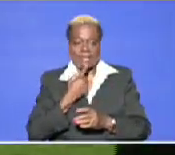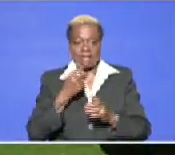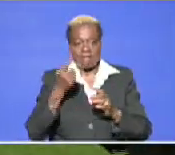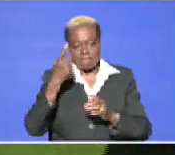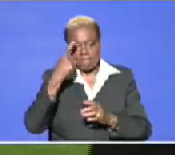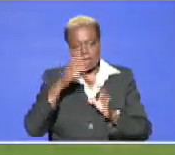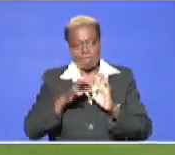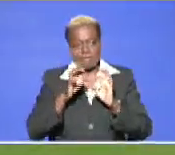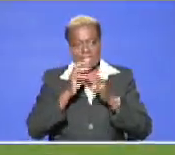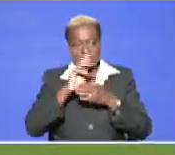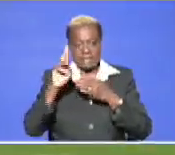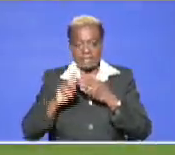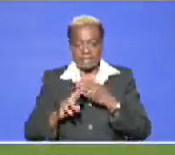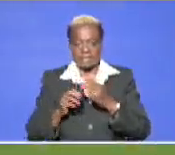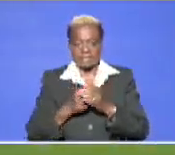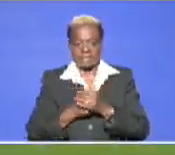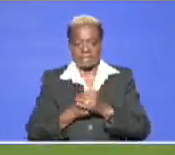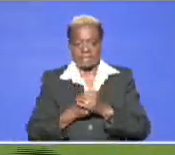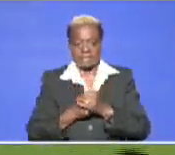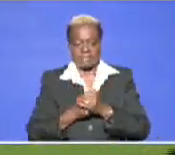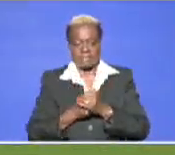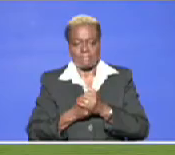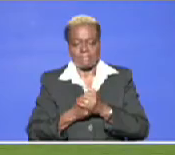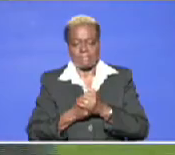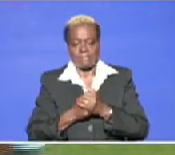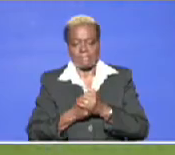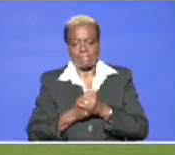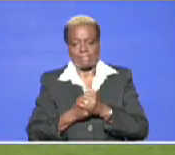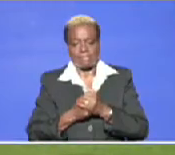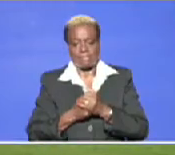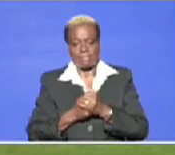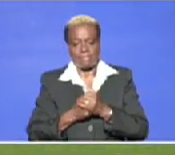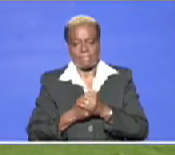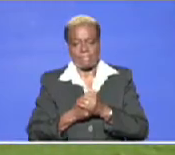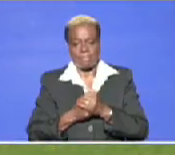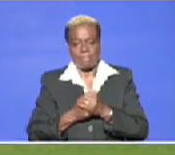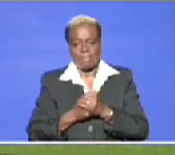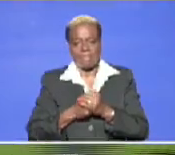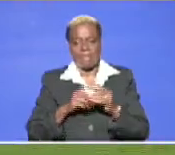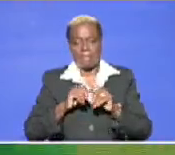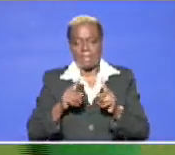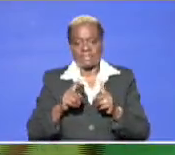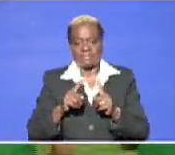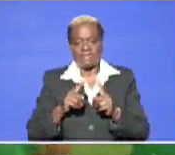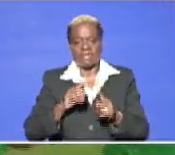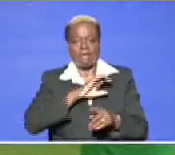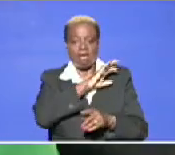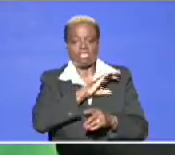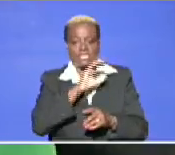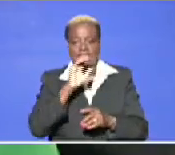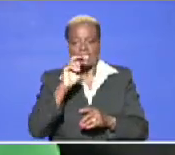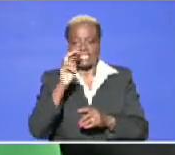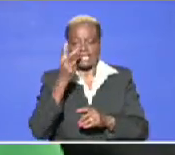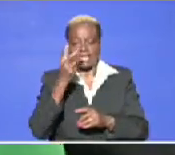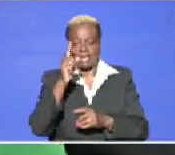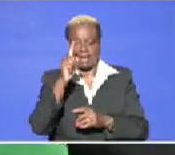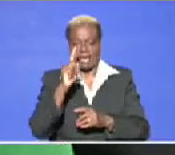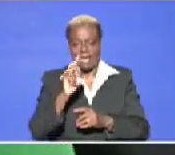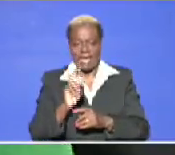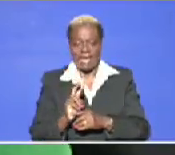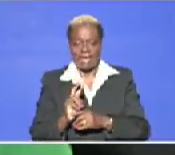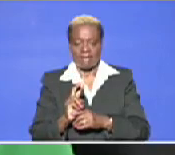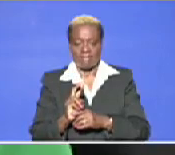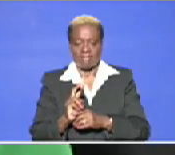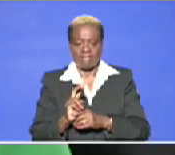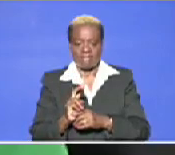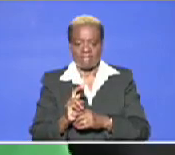too far off them, but we addressed some things at half-time, and I thought they showed a lot of character to come out second half. 3 could easily become 5, and it didn't. And